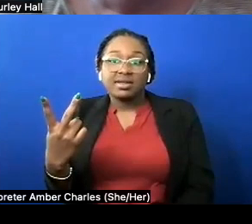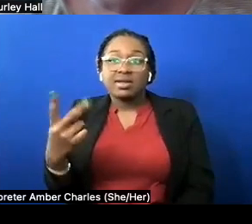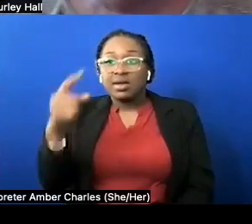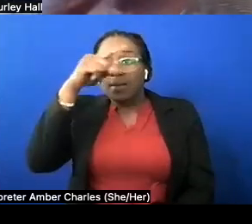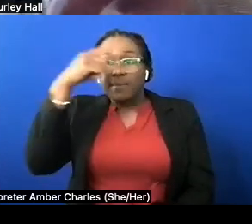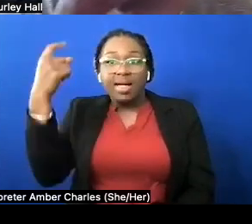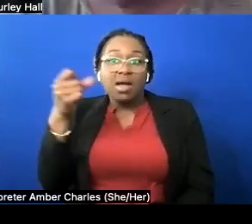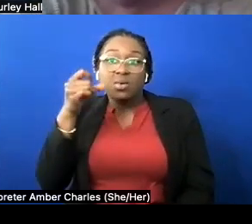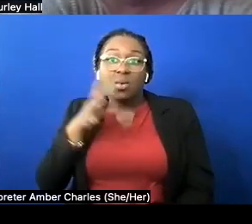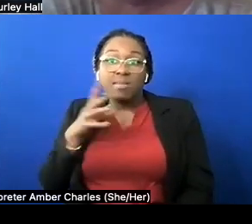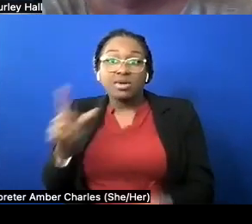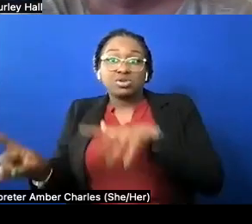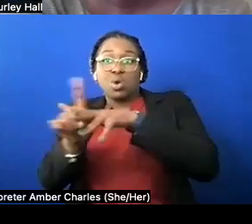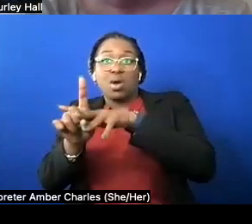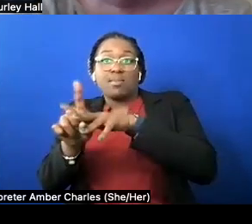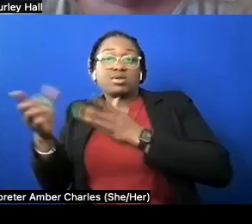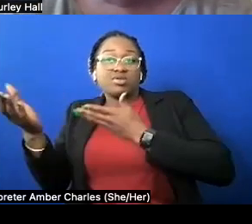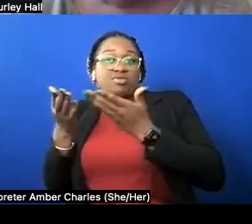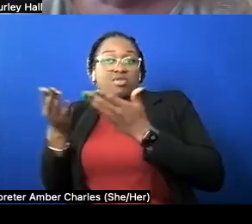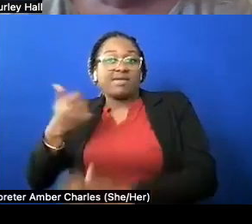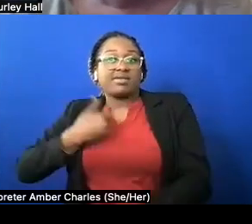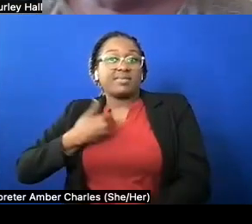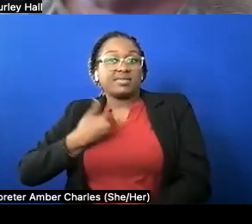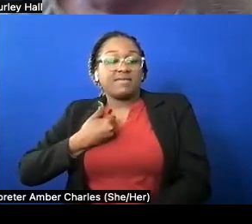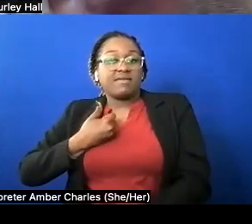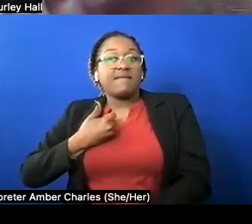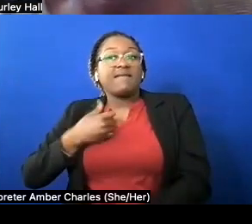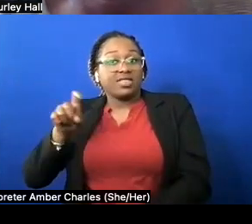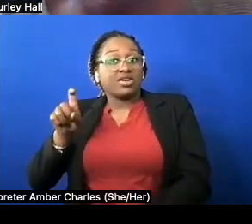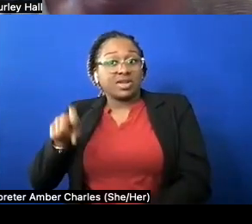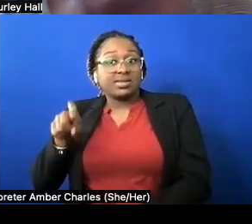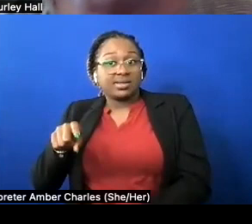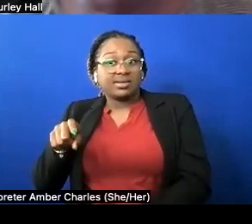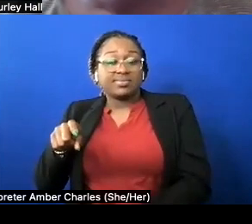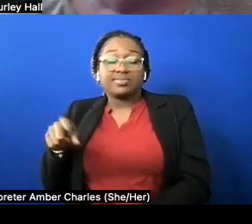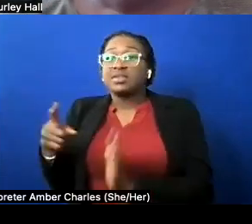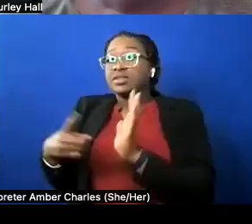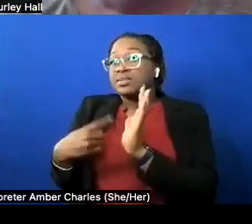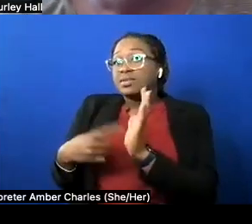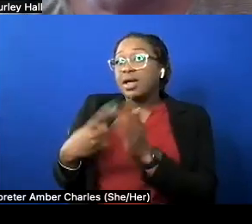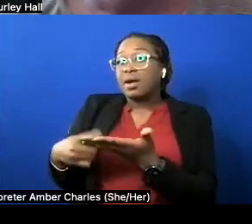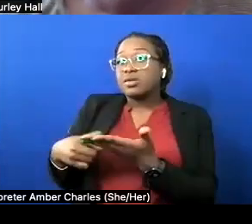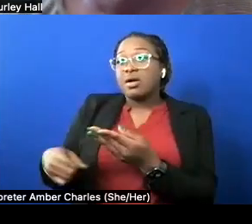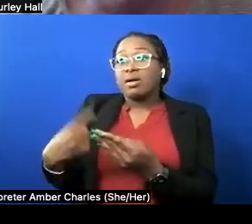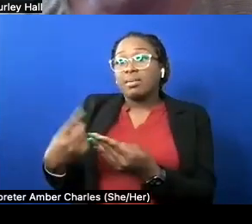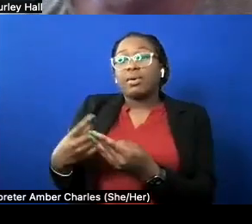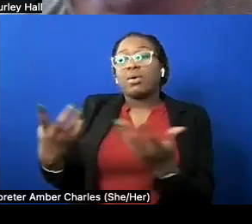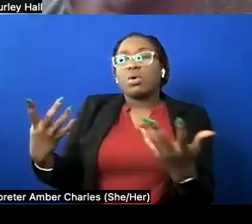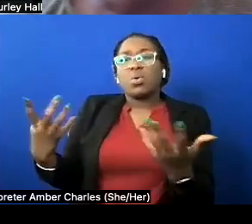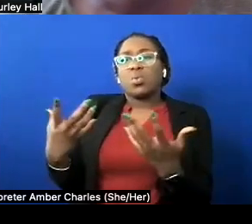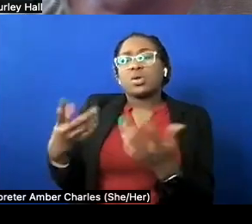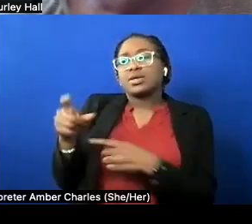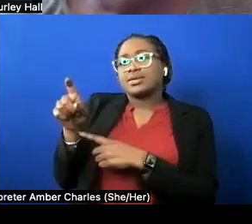women show up in service of themselves and their needs. I sometimes talk about what it means to